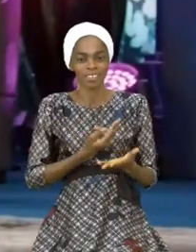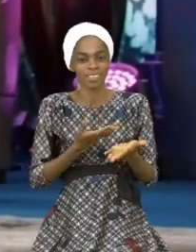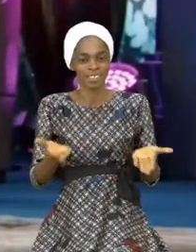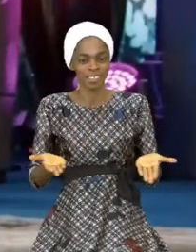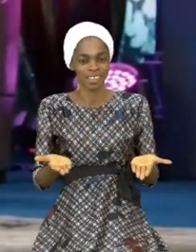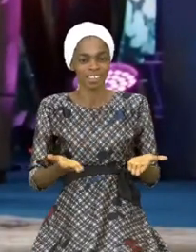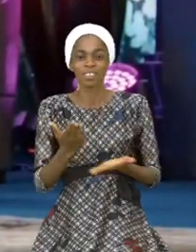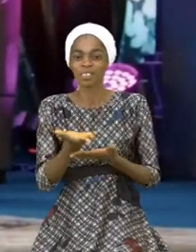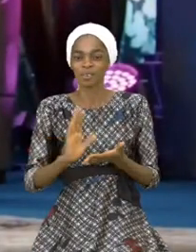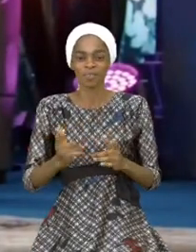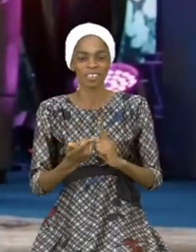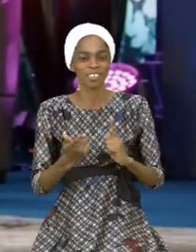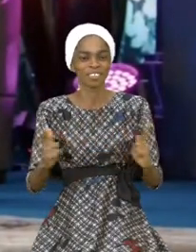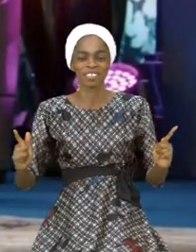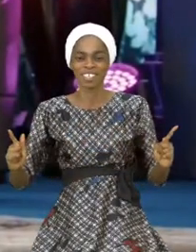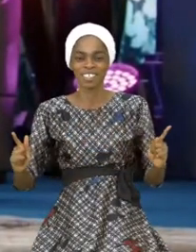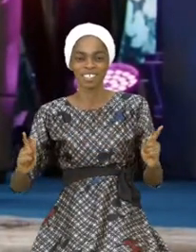something great,